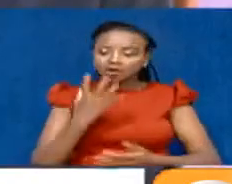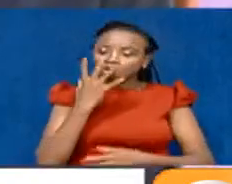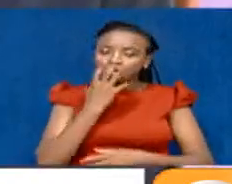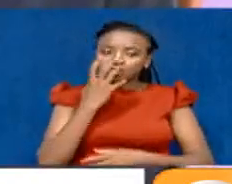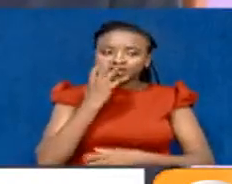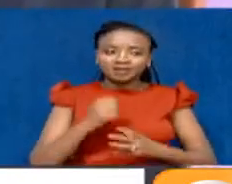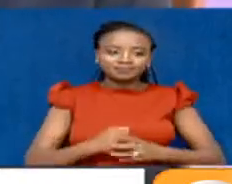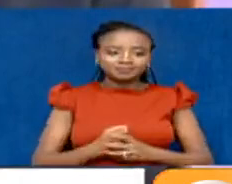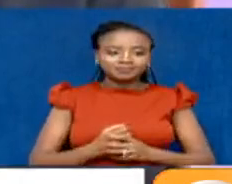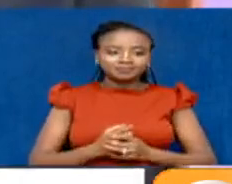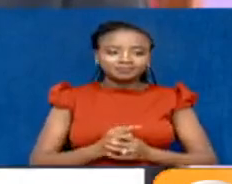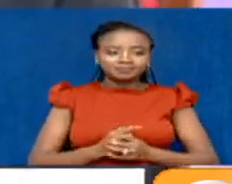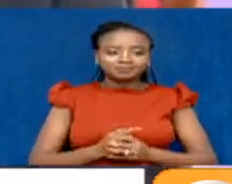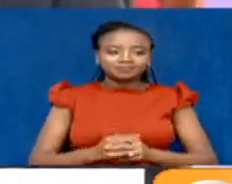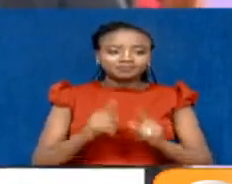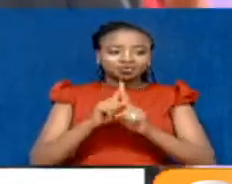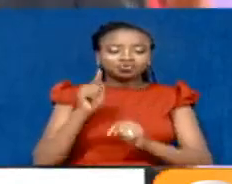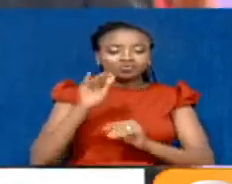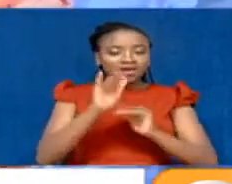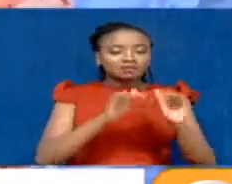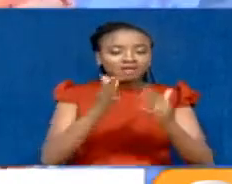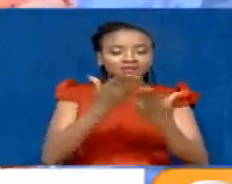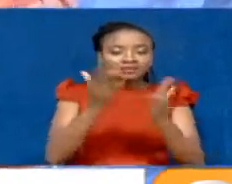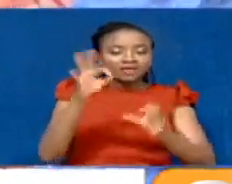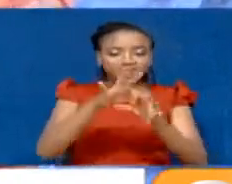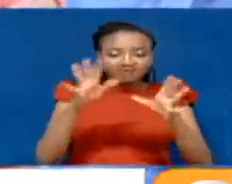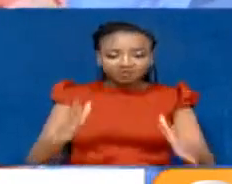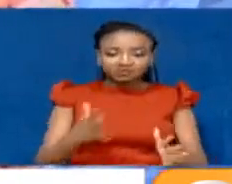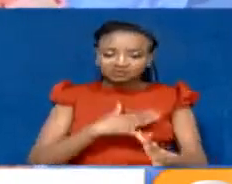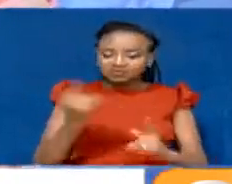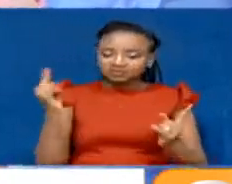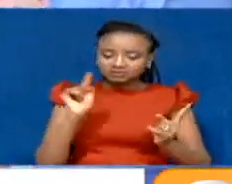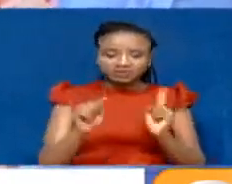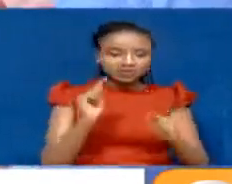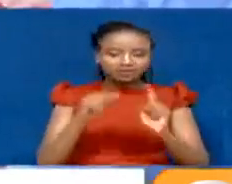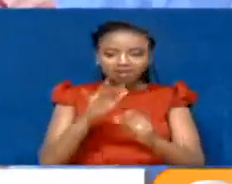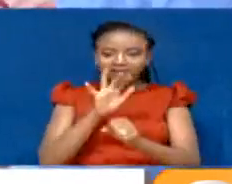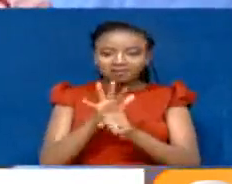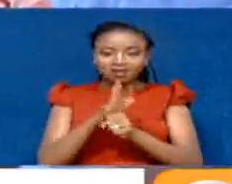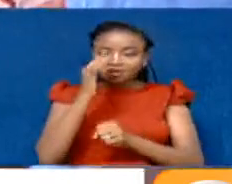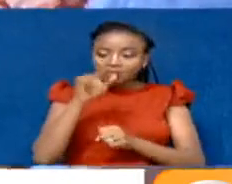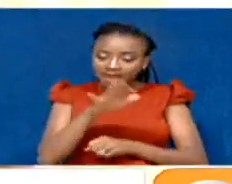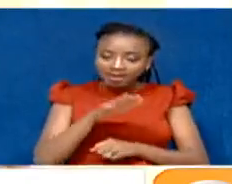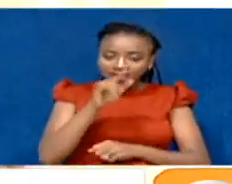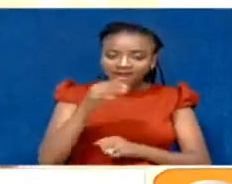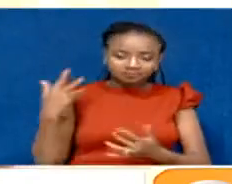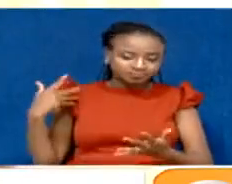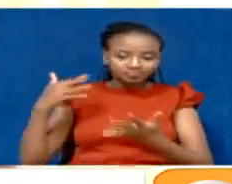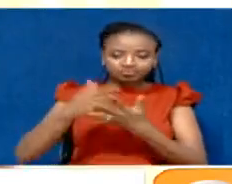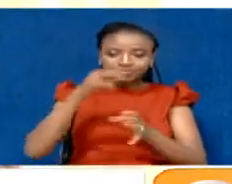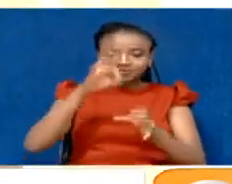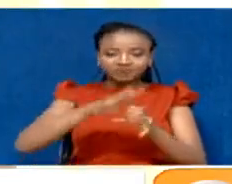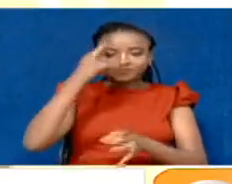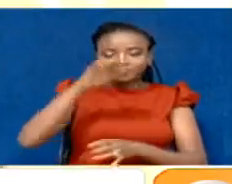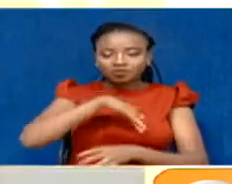Governors who accompanied Odinga called for a high voter turnout in a region that has traditionally voted for Odinga. For a